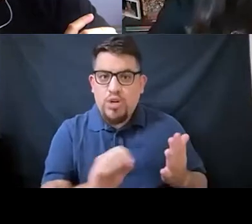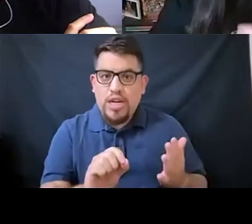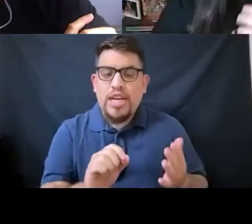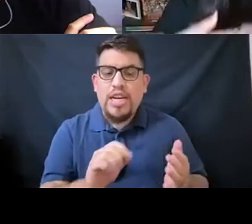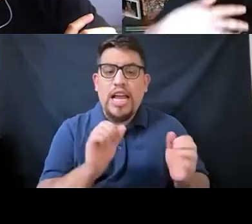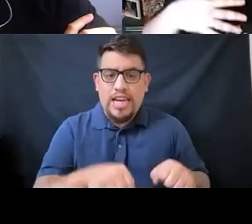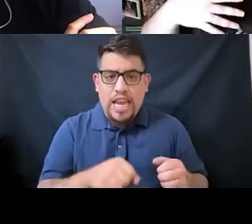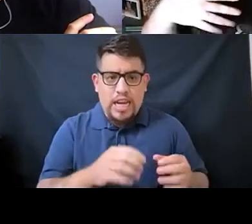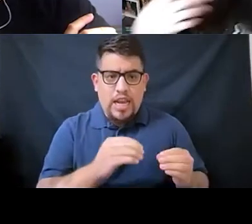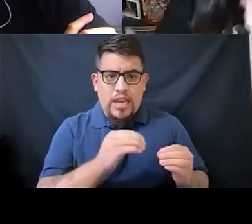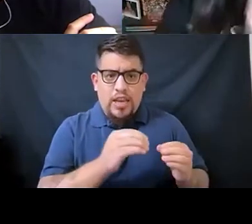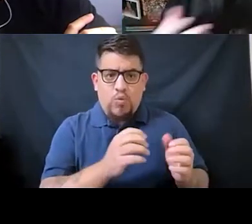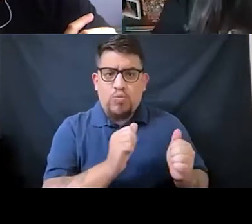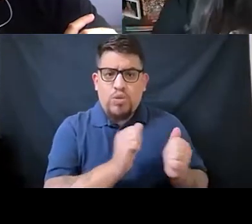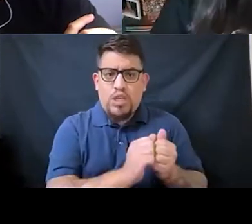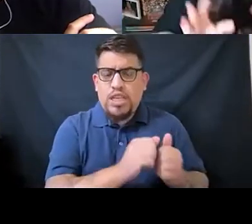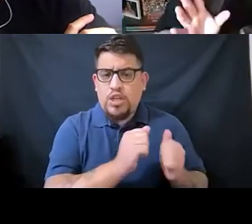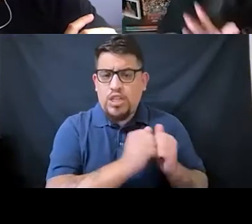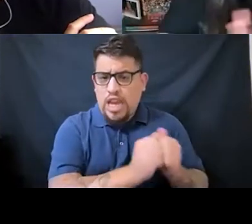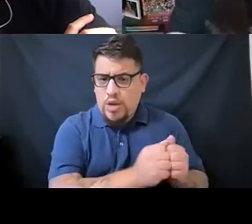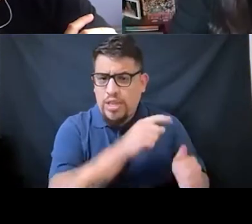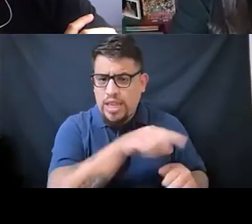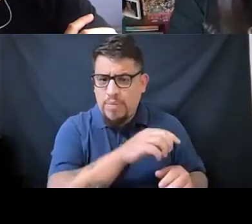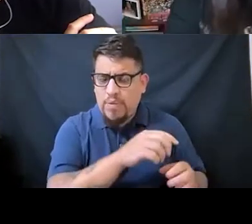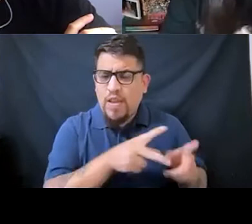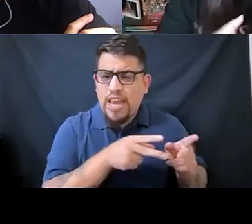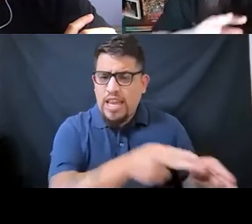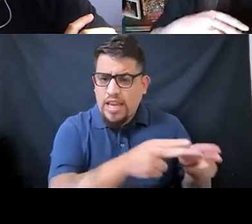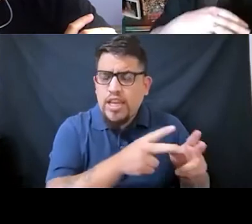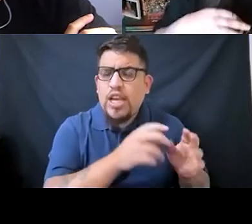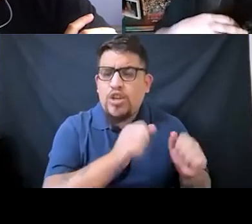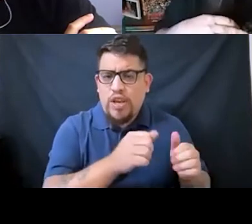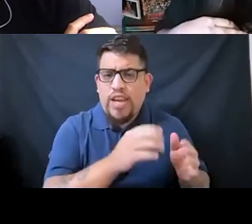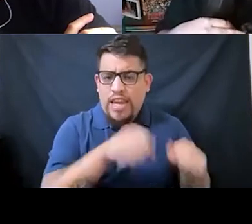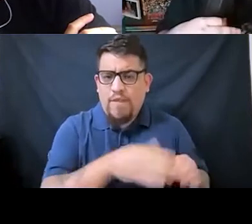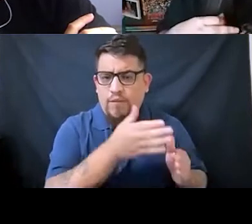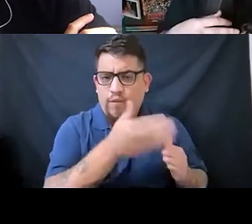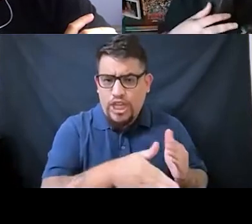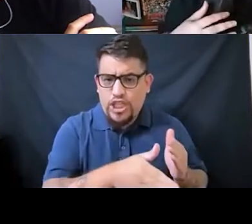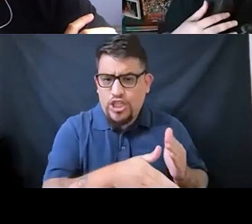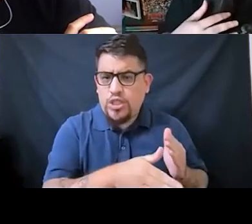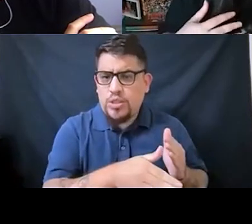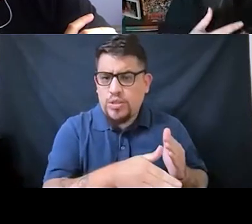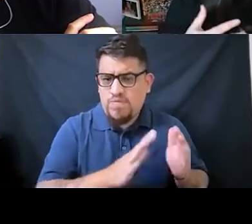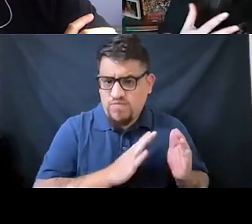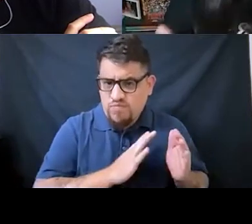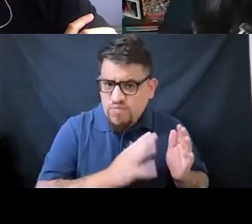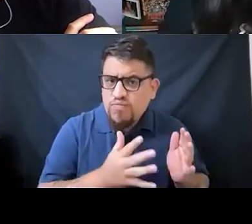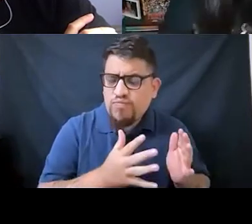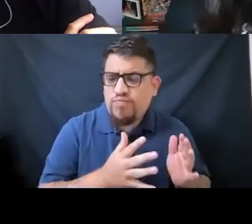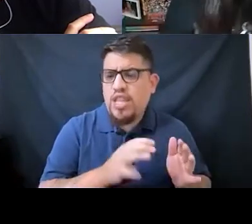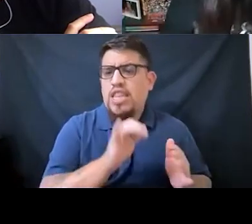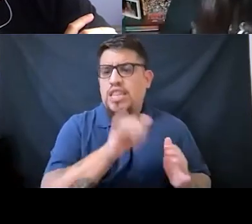on with them for like, you know, a couple rounds of edits to like get this across the finish line? And, you know, that was